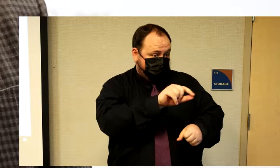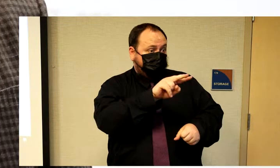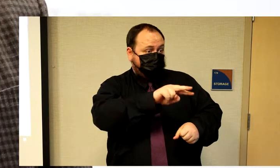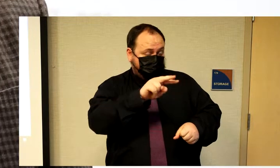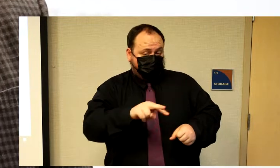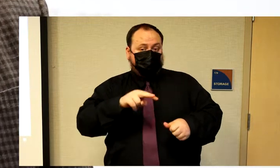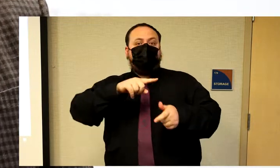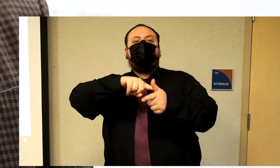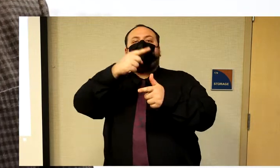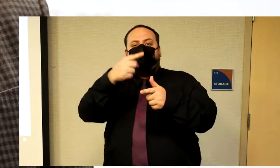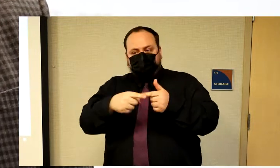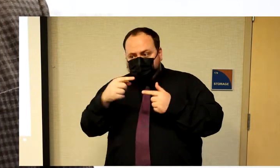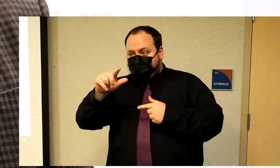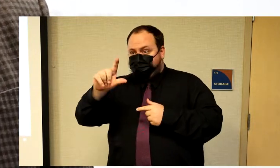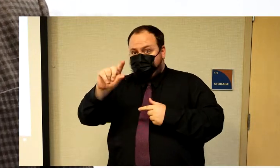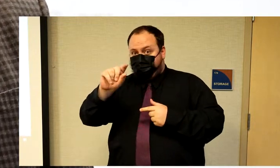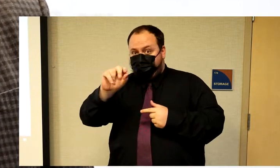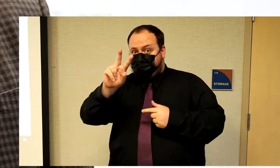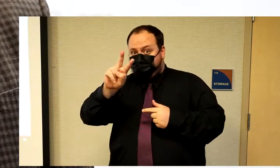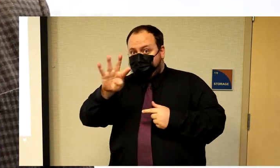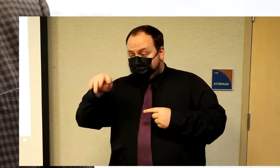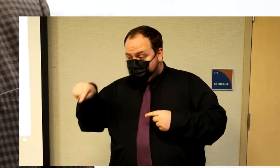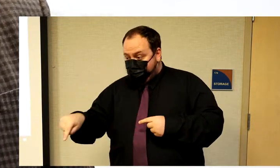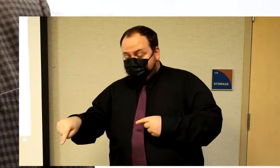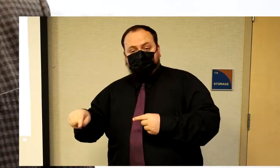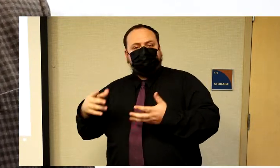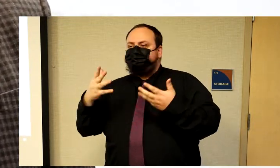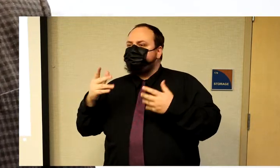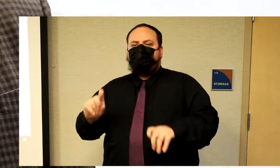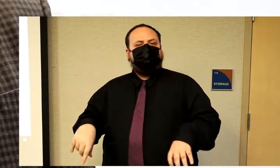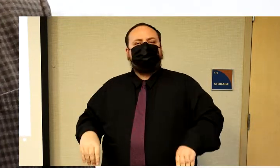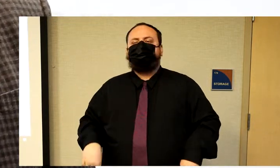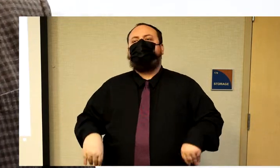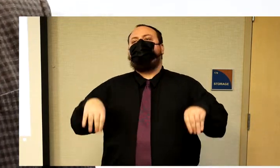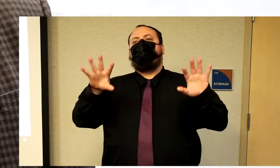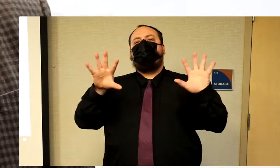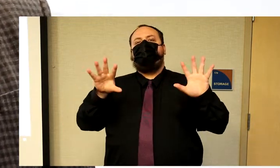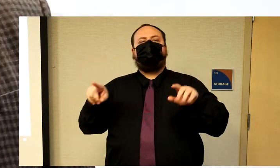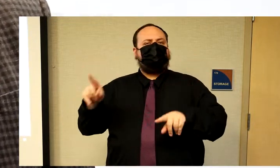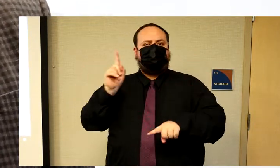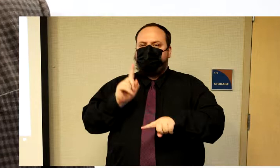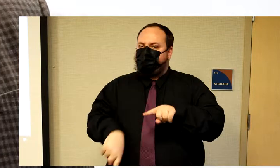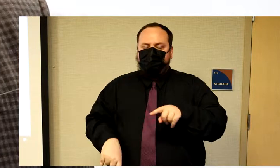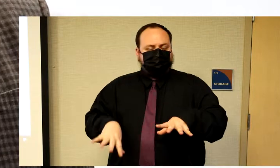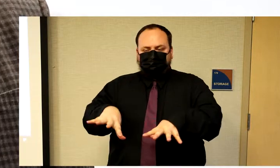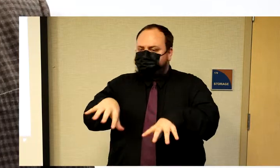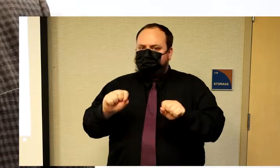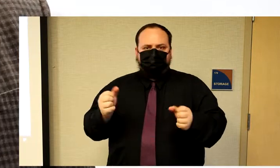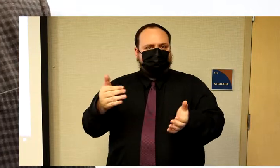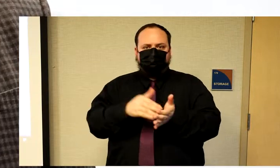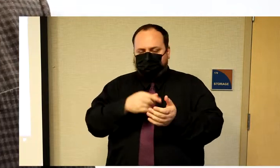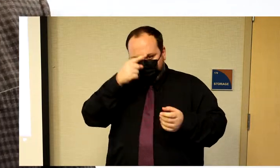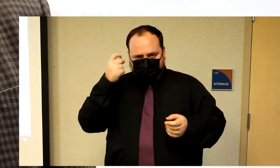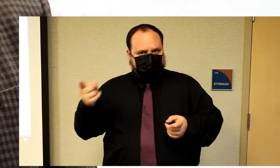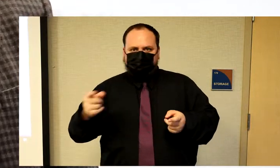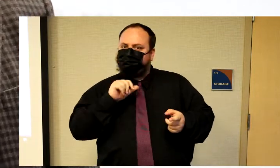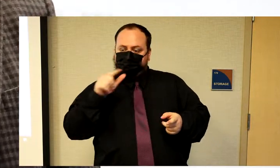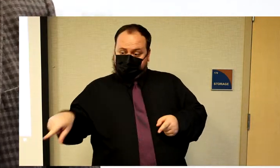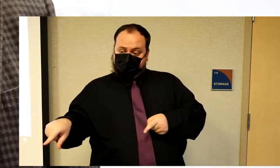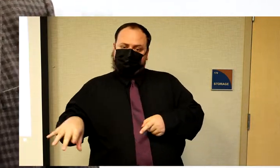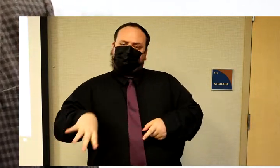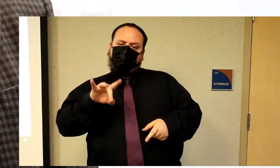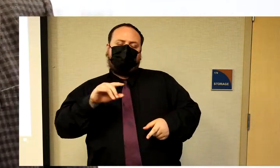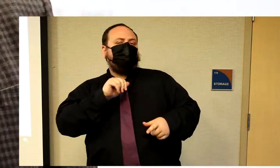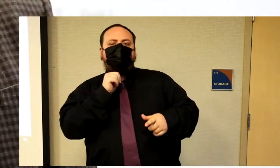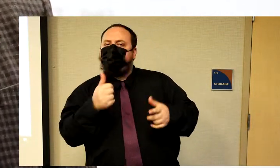And then at that point, I guess we still have this vacant zone. Even though